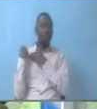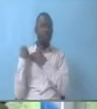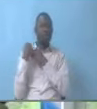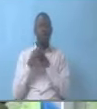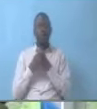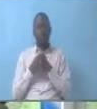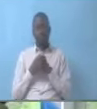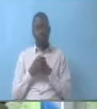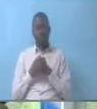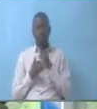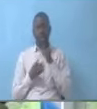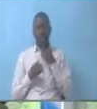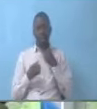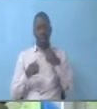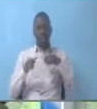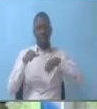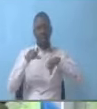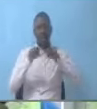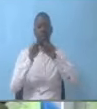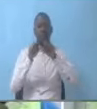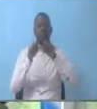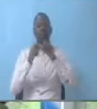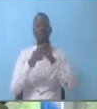And in that regard,